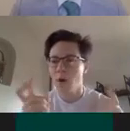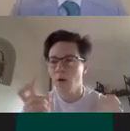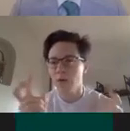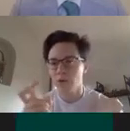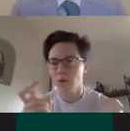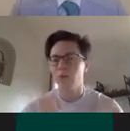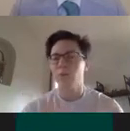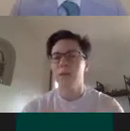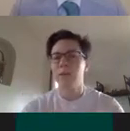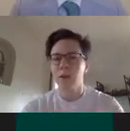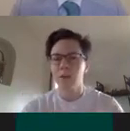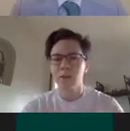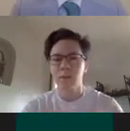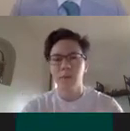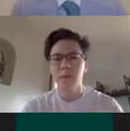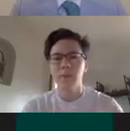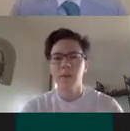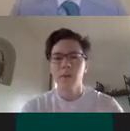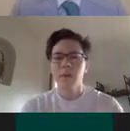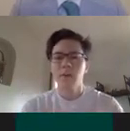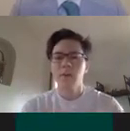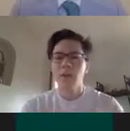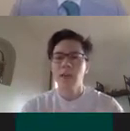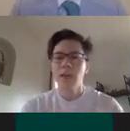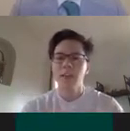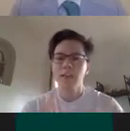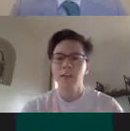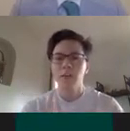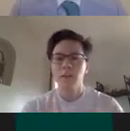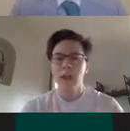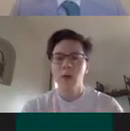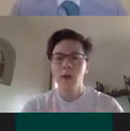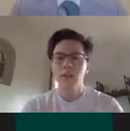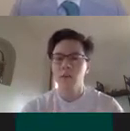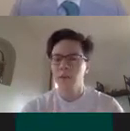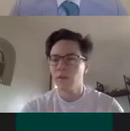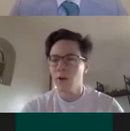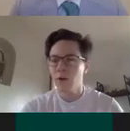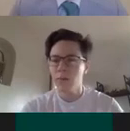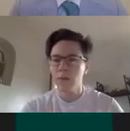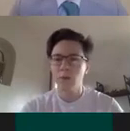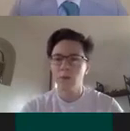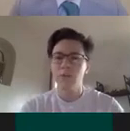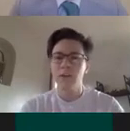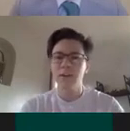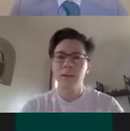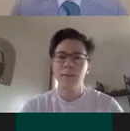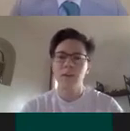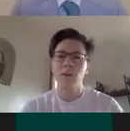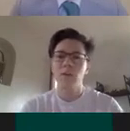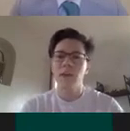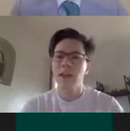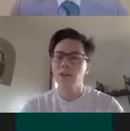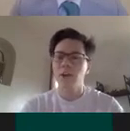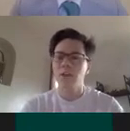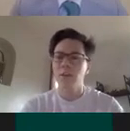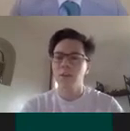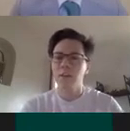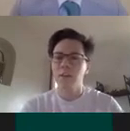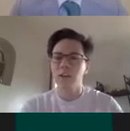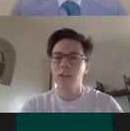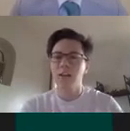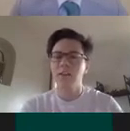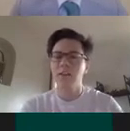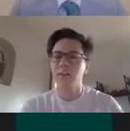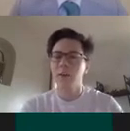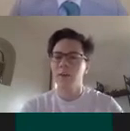of the well-controlled mental health symptoms. So they list those now as no self-harm, no suicide attempts, and no psychiatric